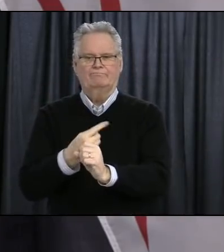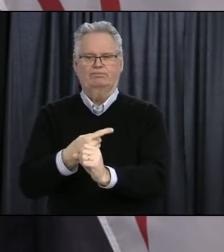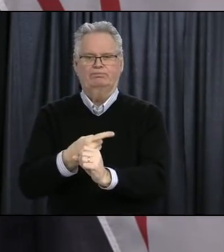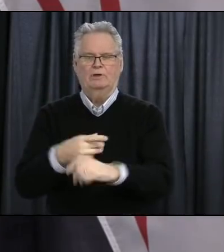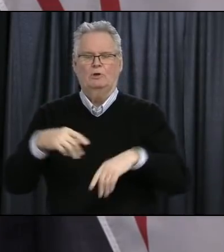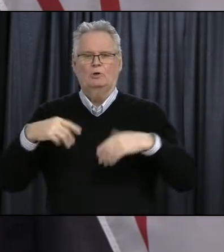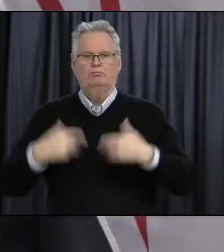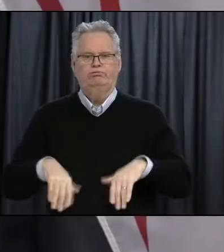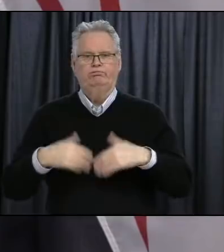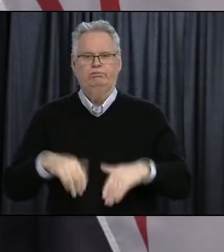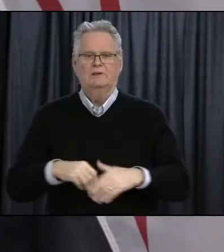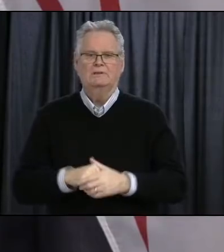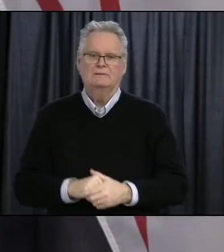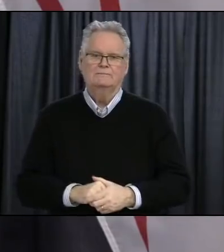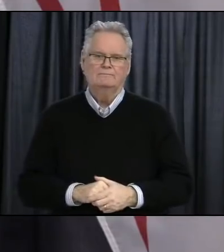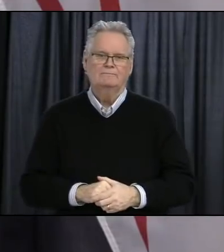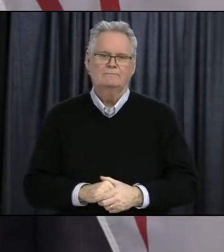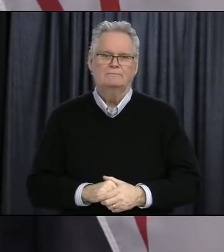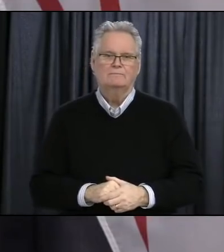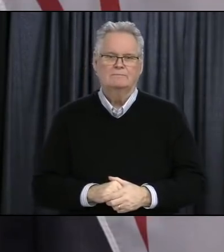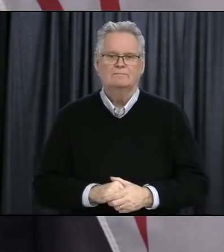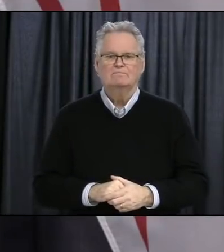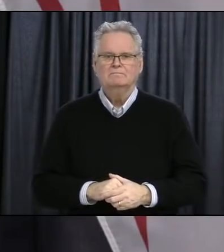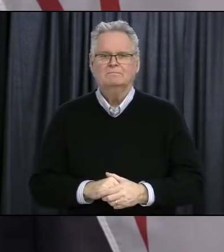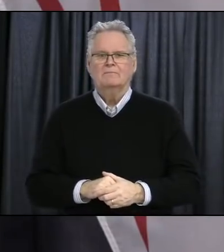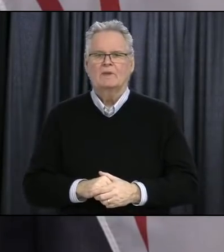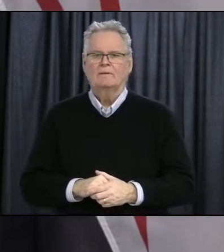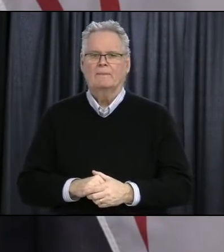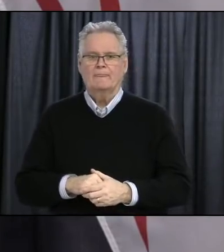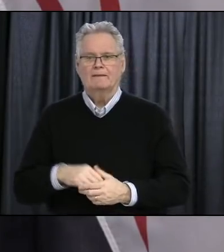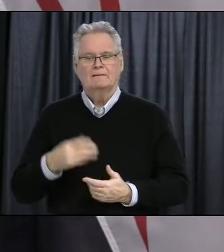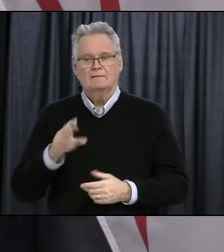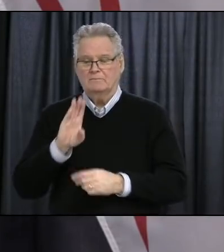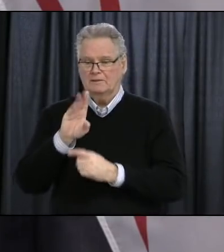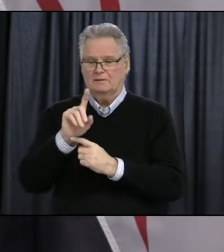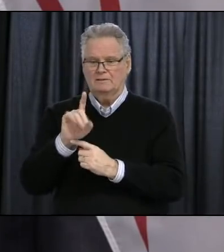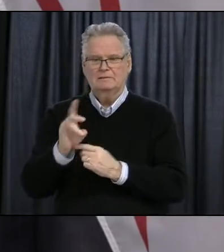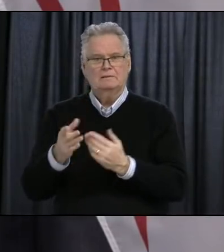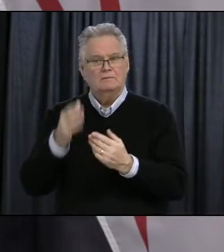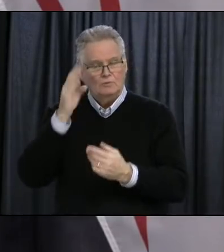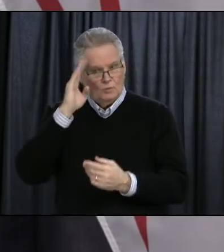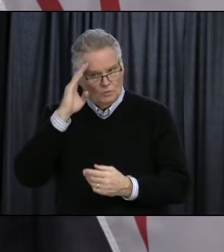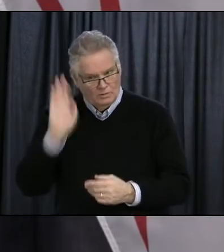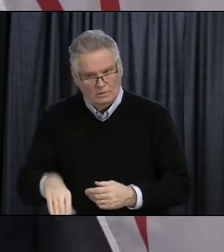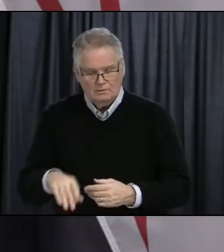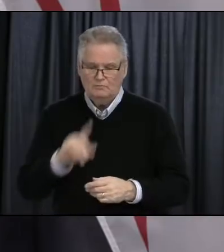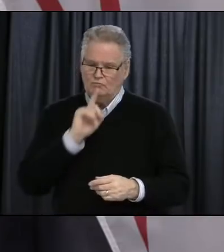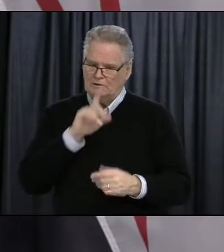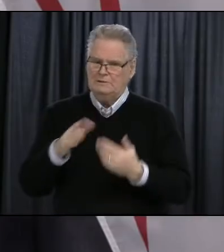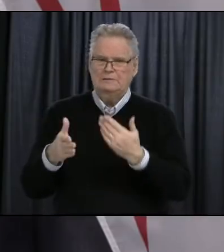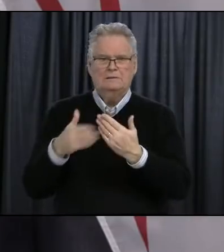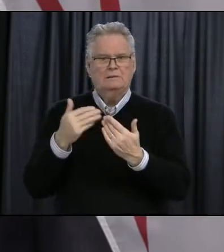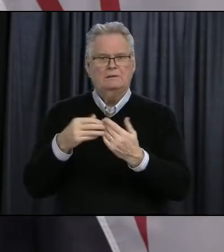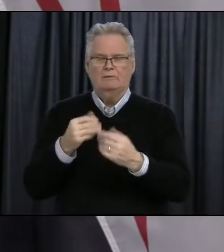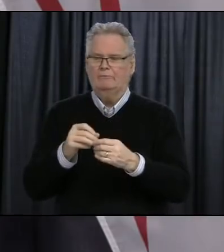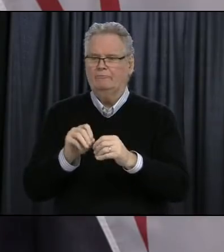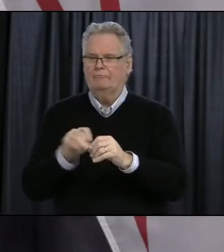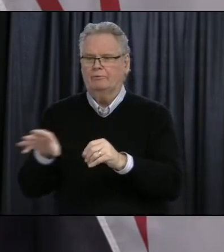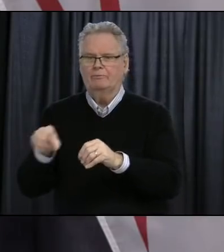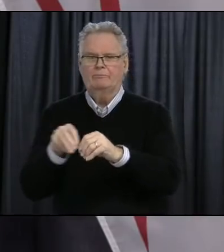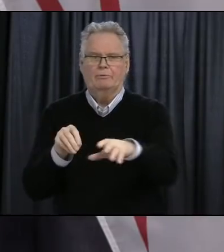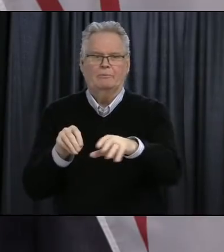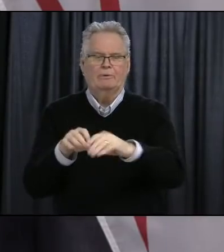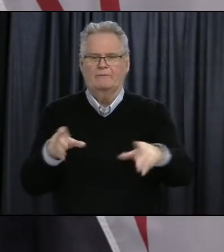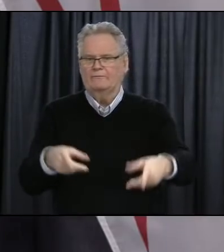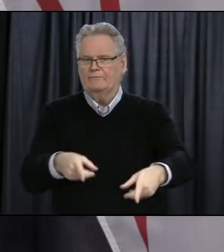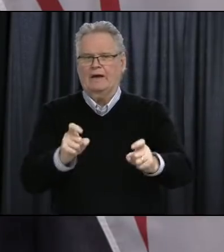variant is much more easily transmissible. Our experience with it and the experience of, in other jurisdictions has